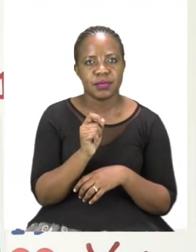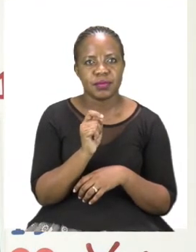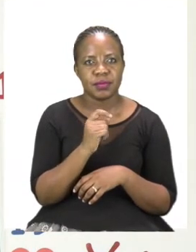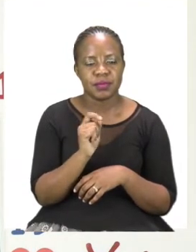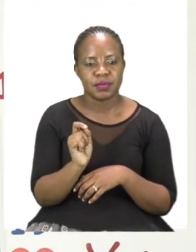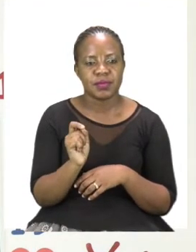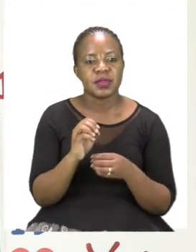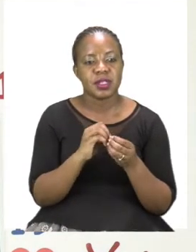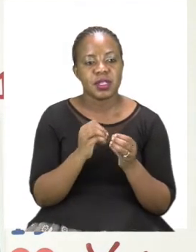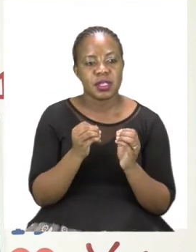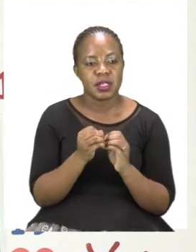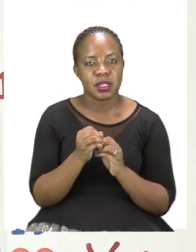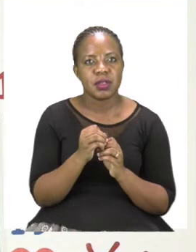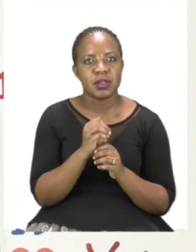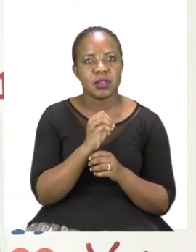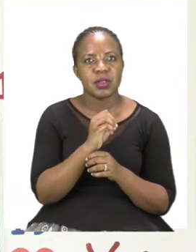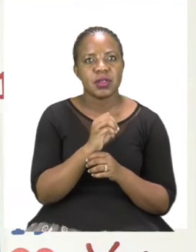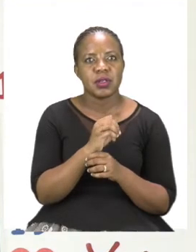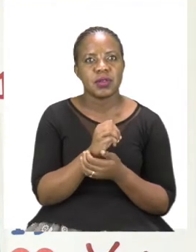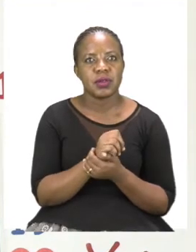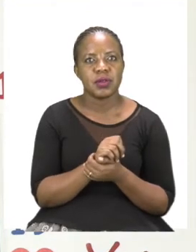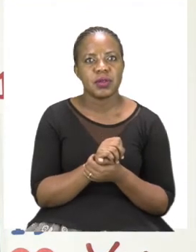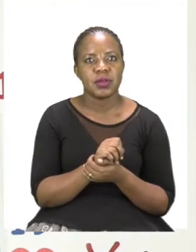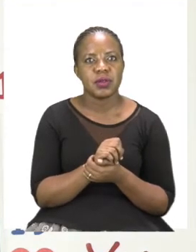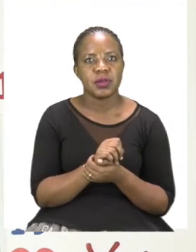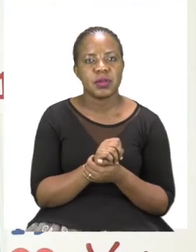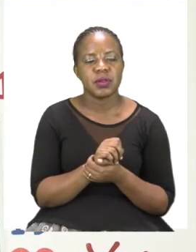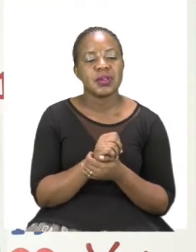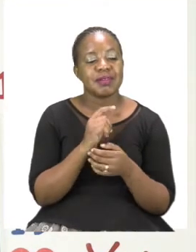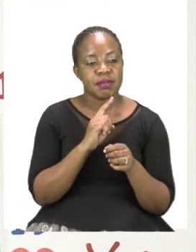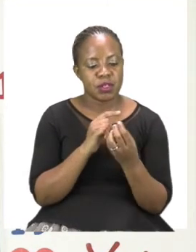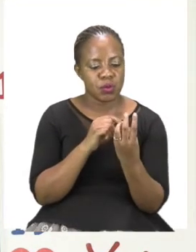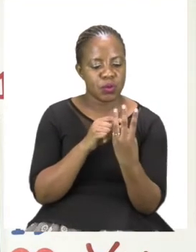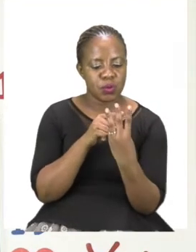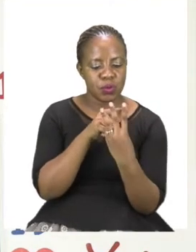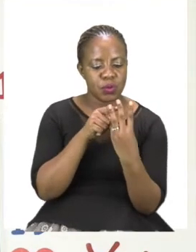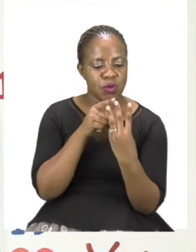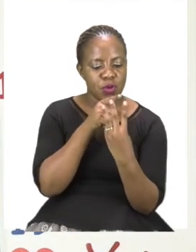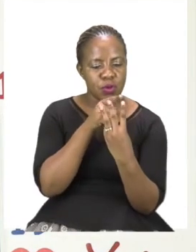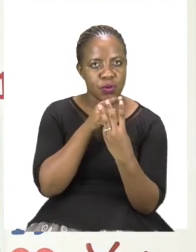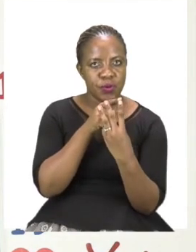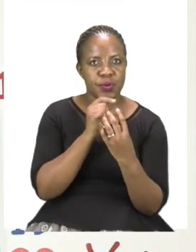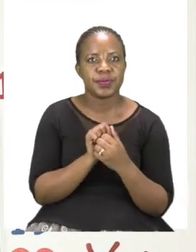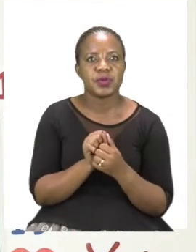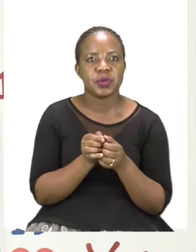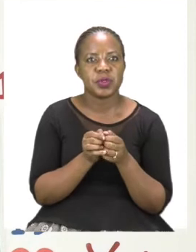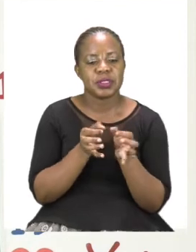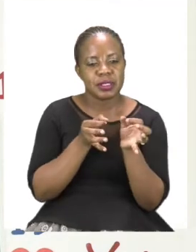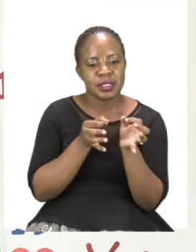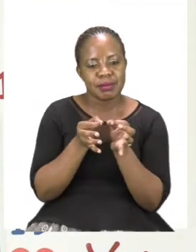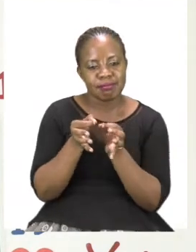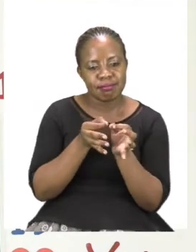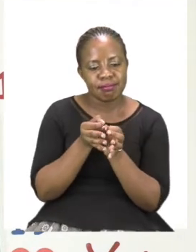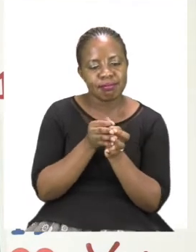So we are going to first describe the 3. Now when we are saying our numbers, we actually